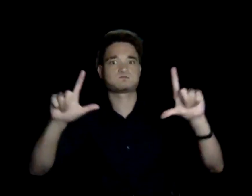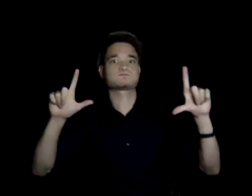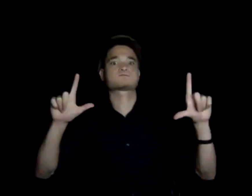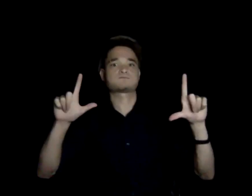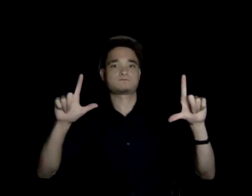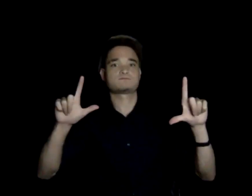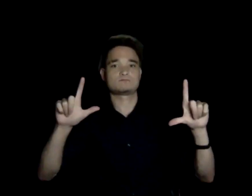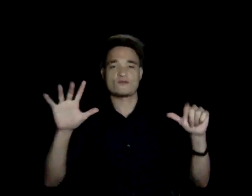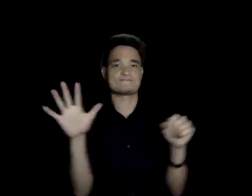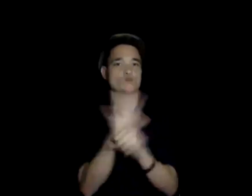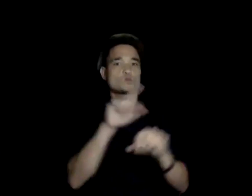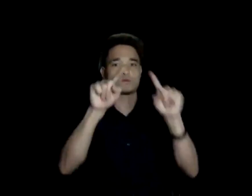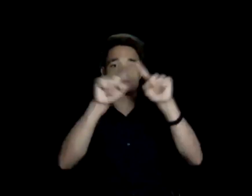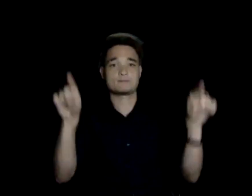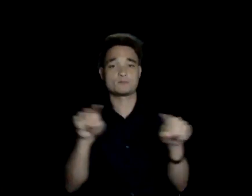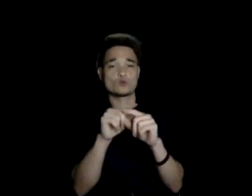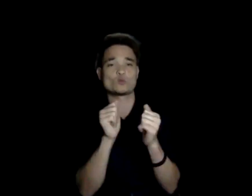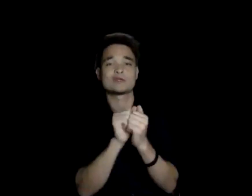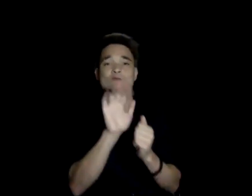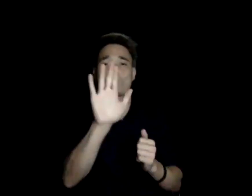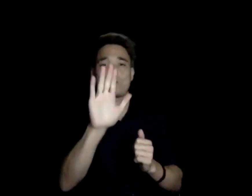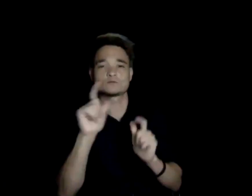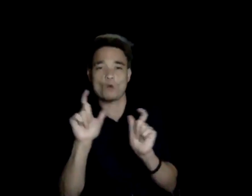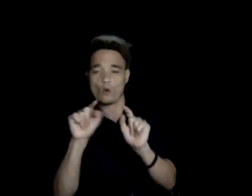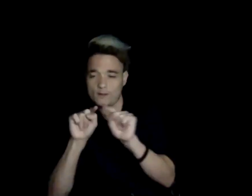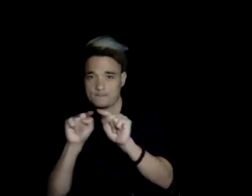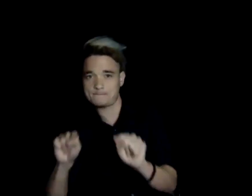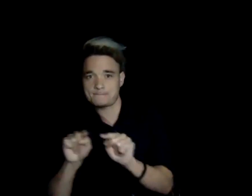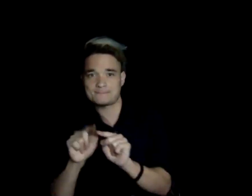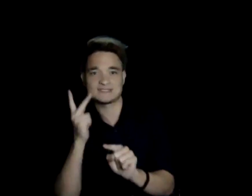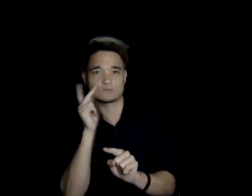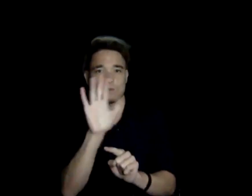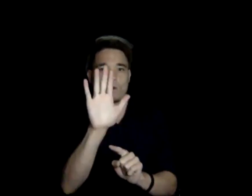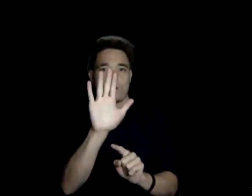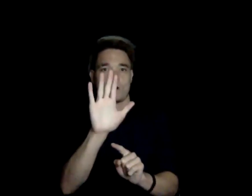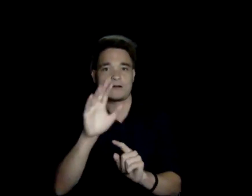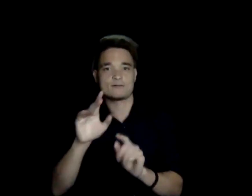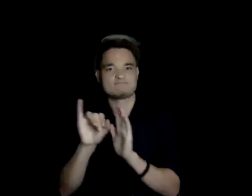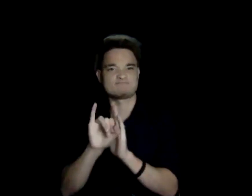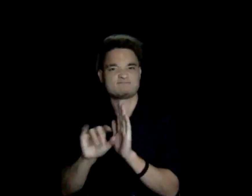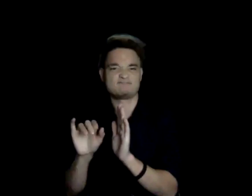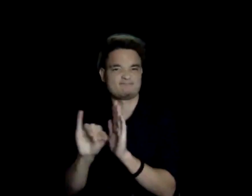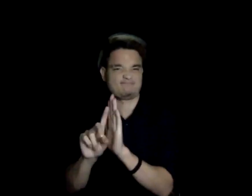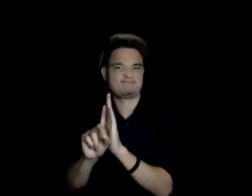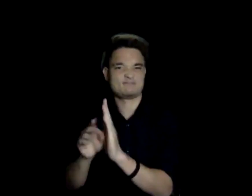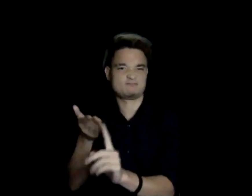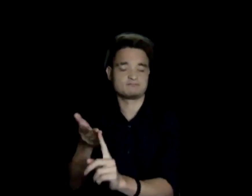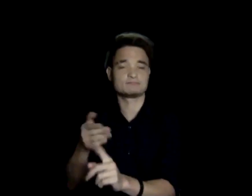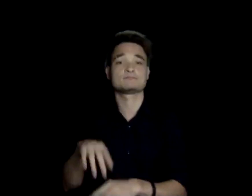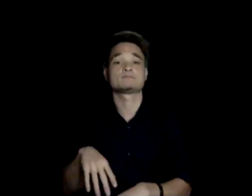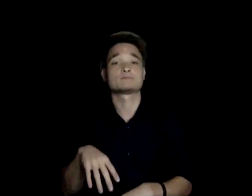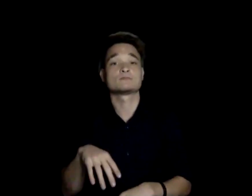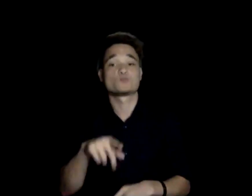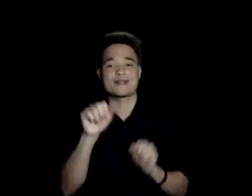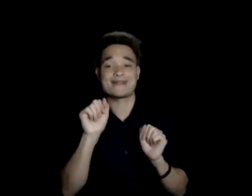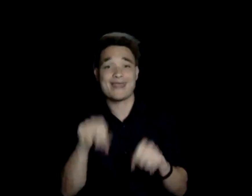And so that will cause one of the screens to be on your full screen. And then you will see yourself in a small